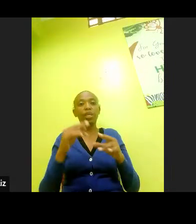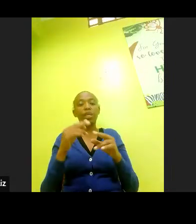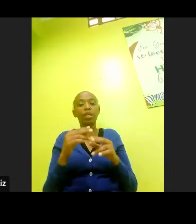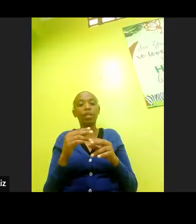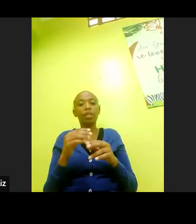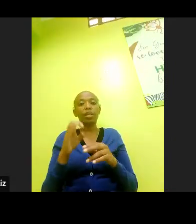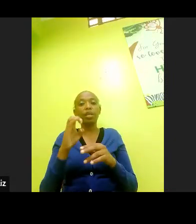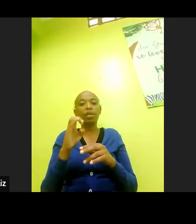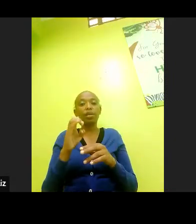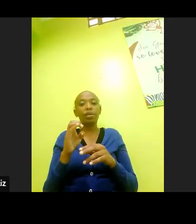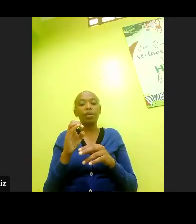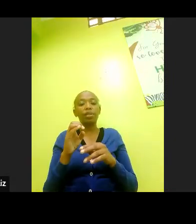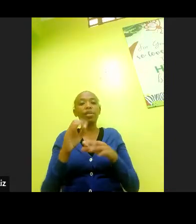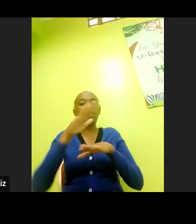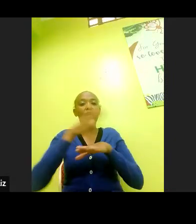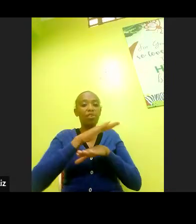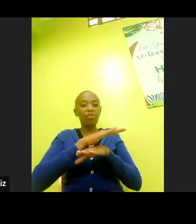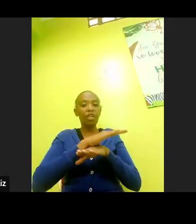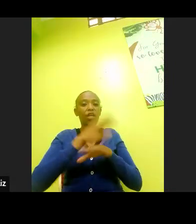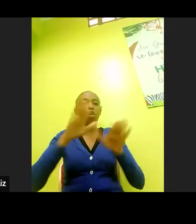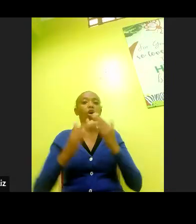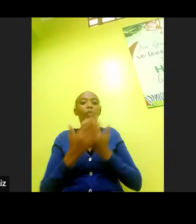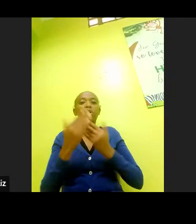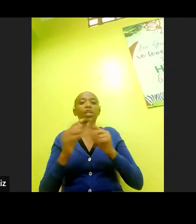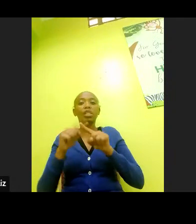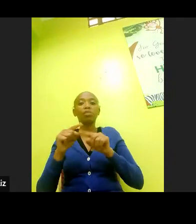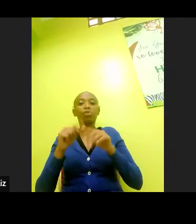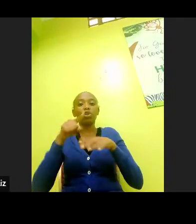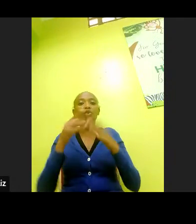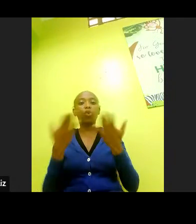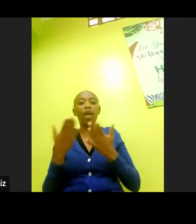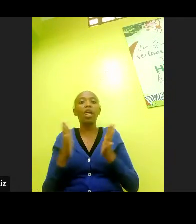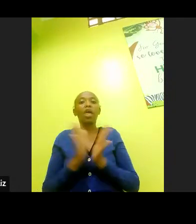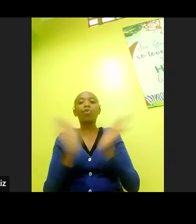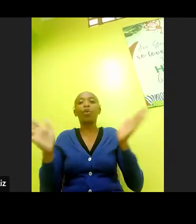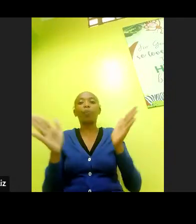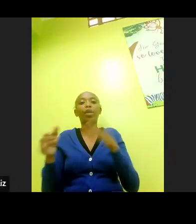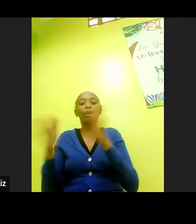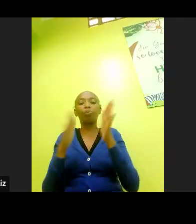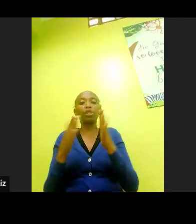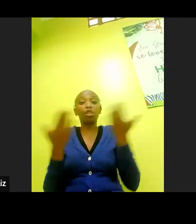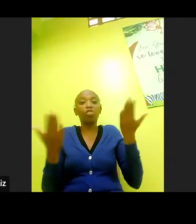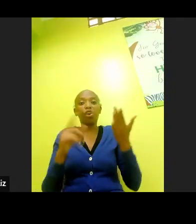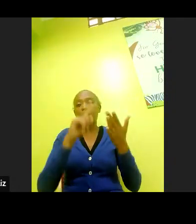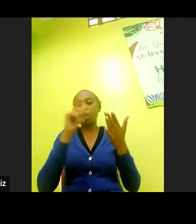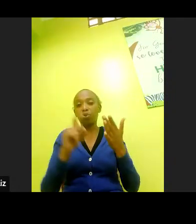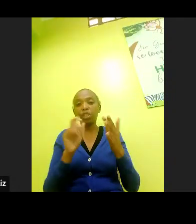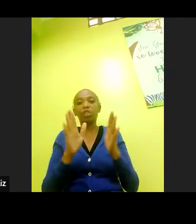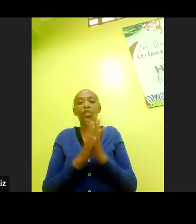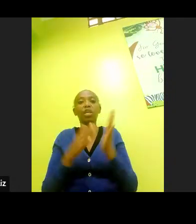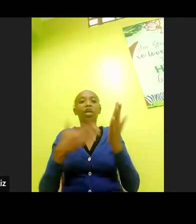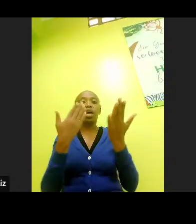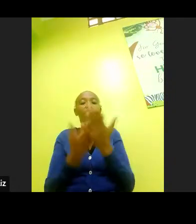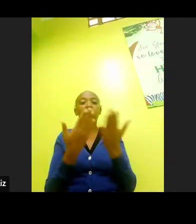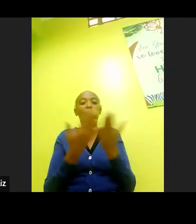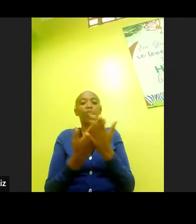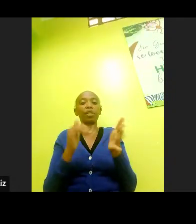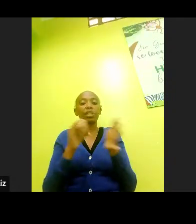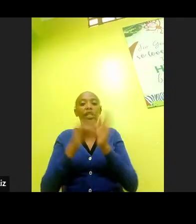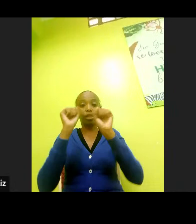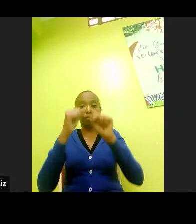depending on where you're joining us from, where we open up the floor for any questions and comments which you may